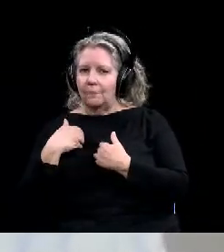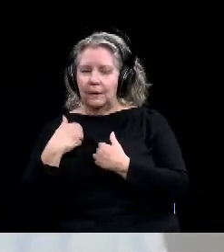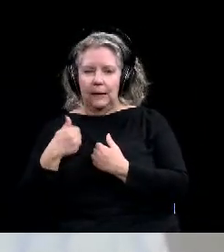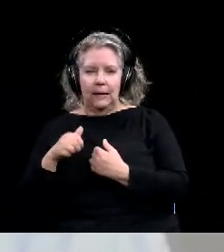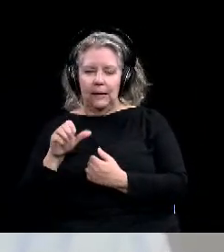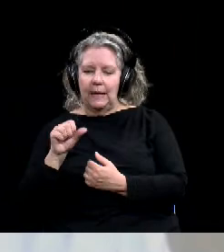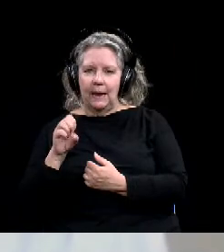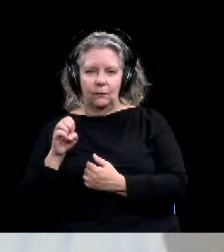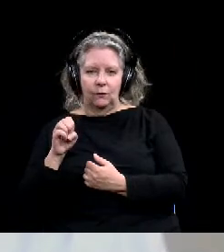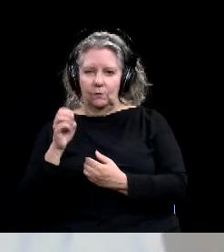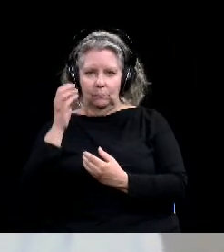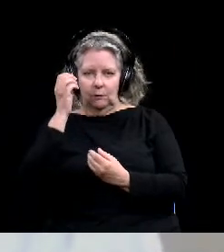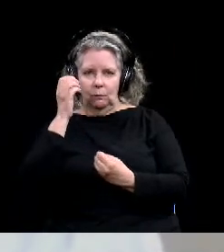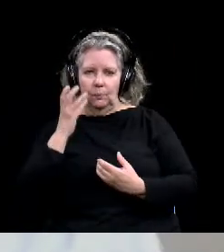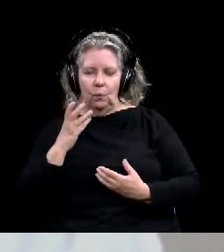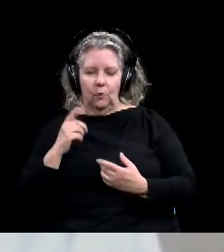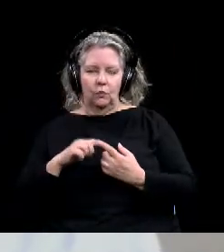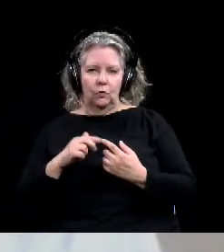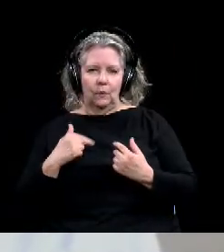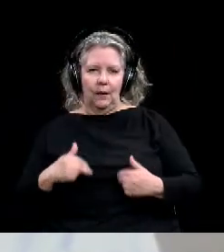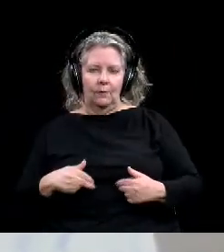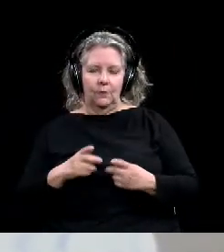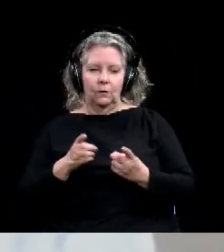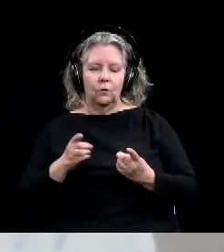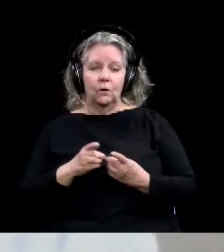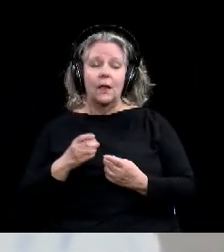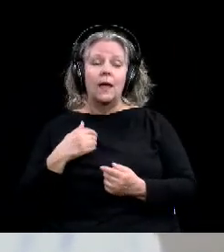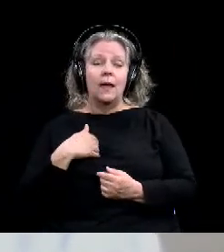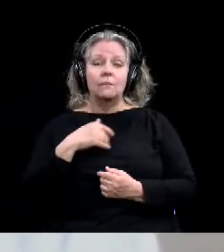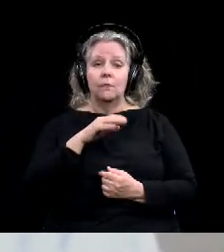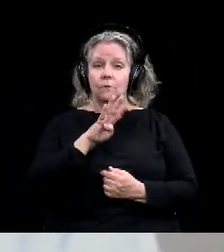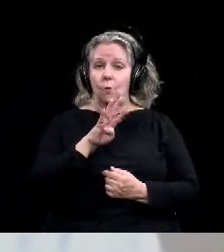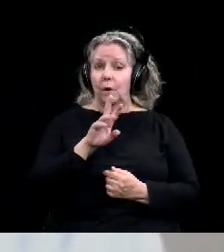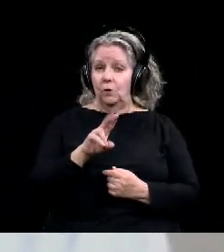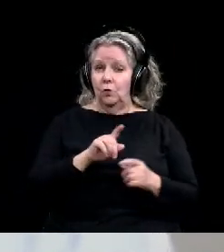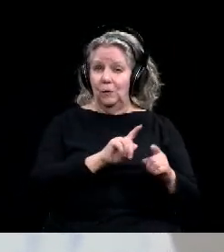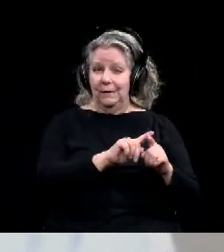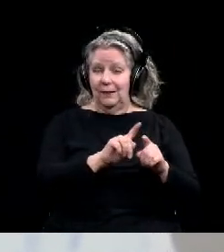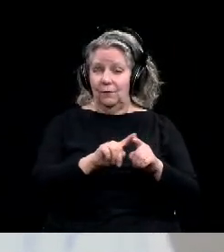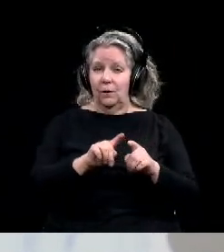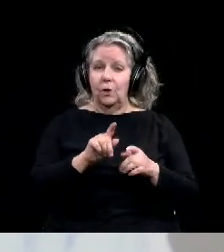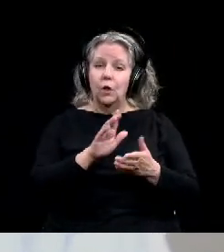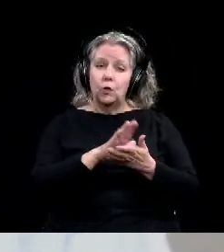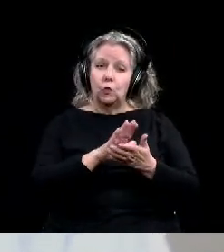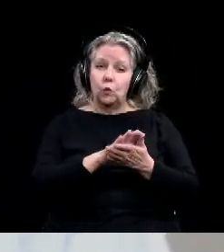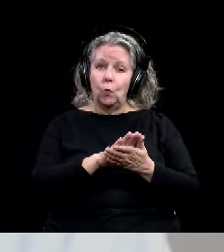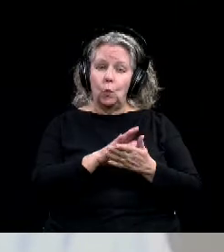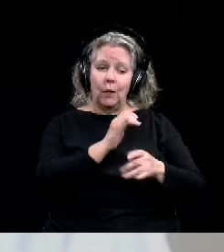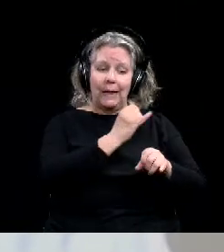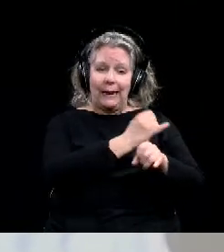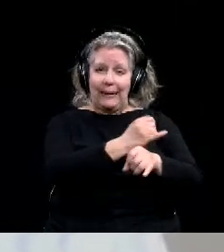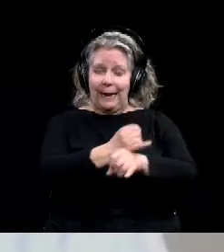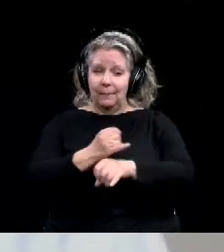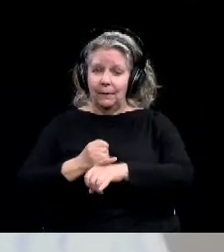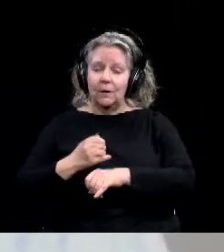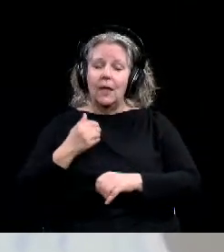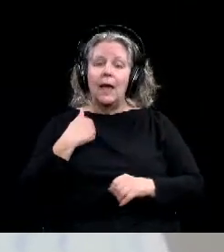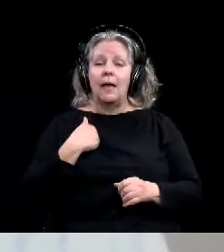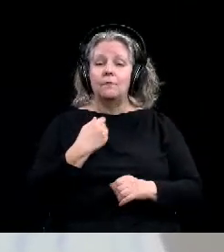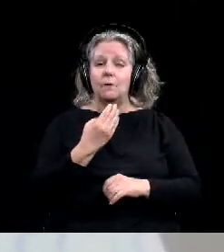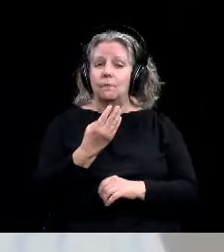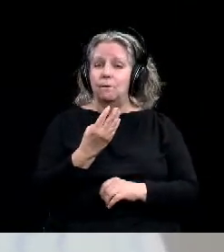school campuses. So that's 14 districts, but 42 school campuses with active